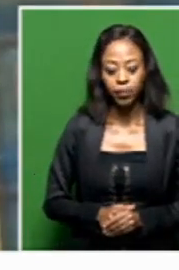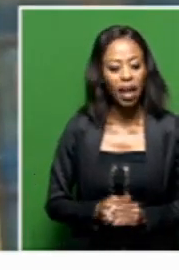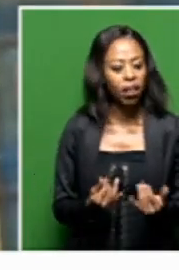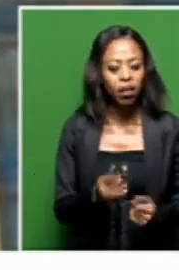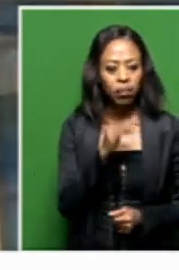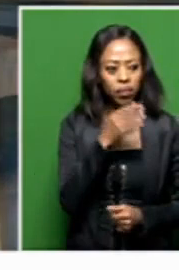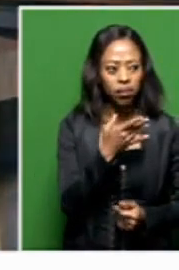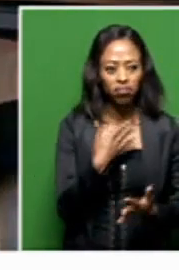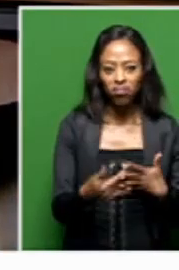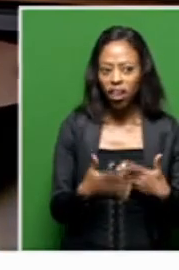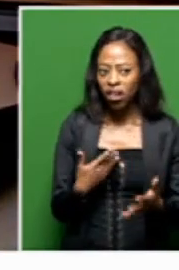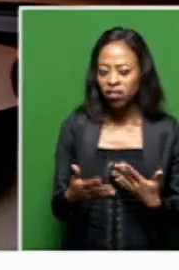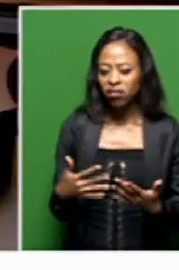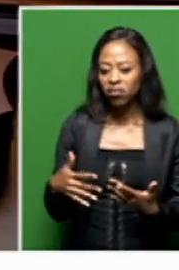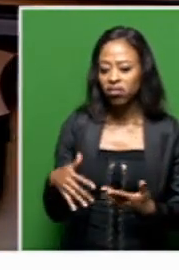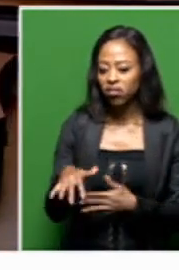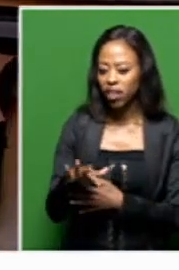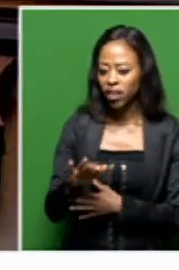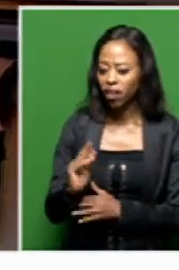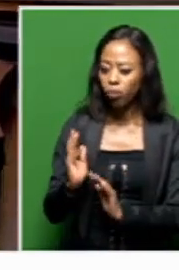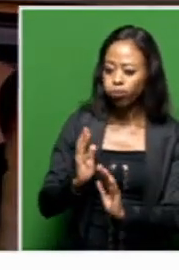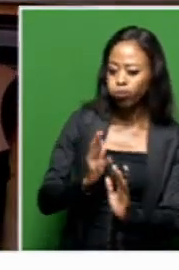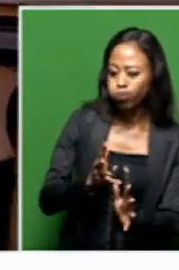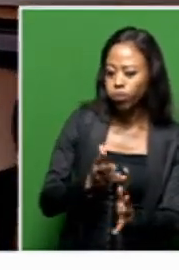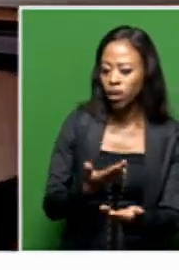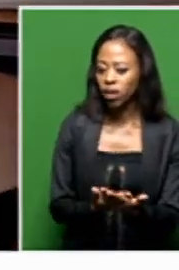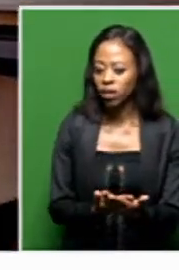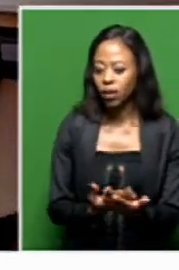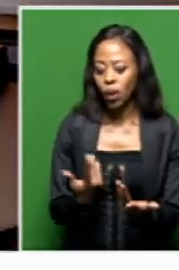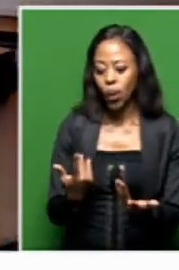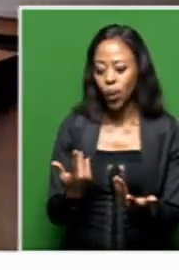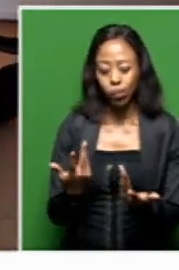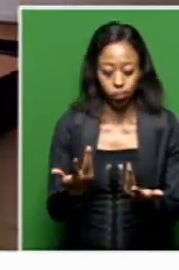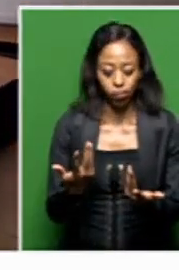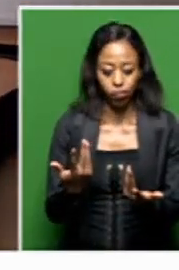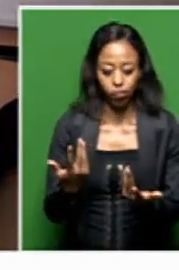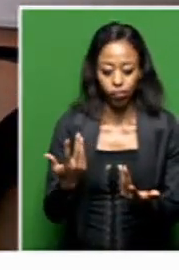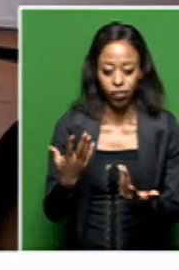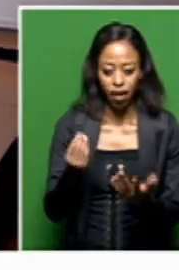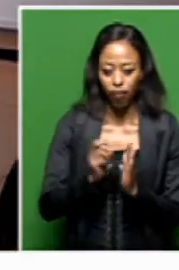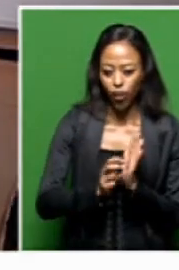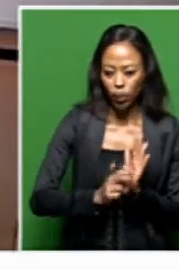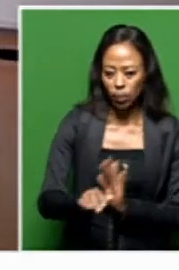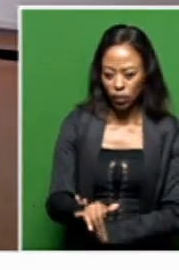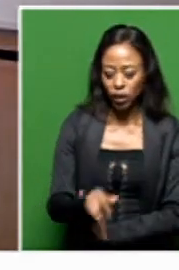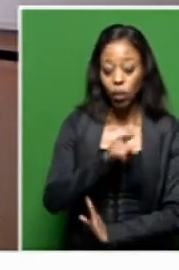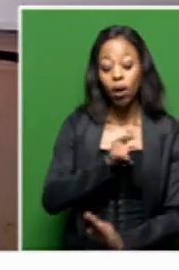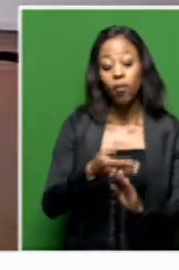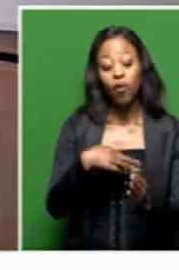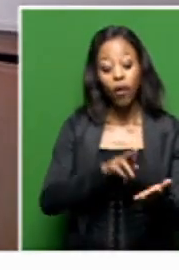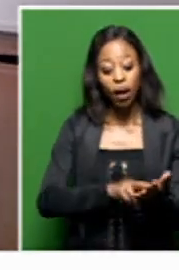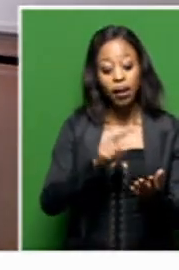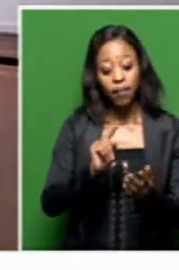you go to any vaccination site? Because initially during the registration process, of course, you had